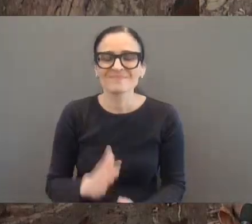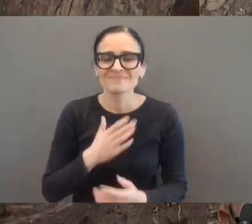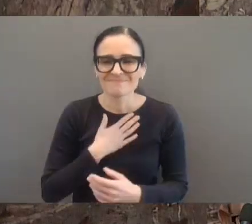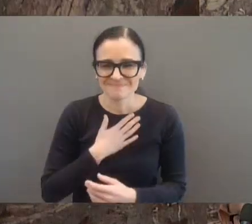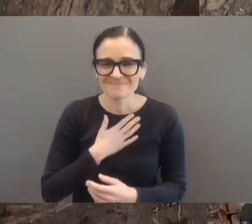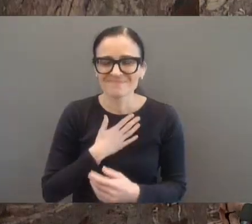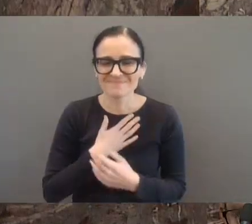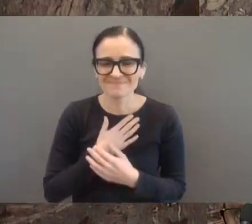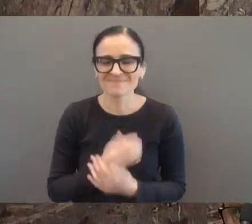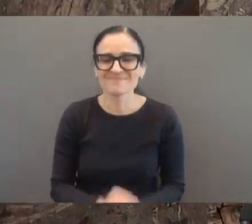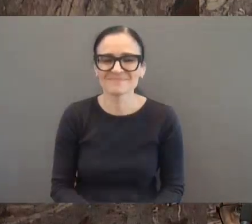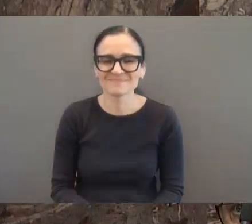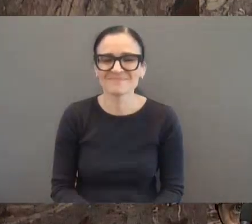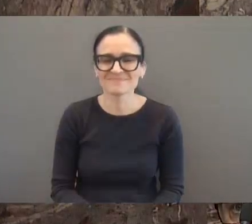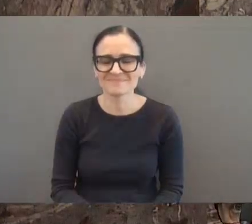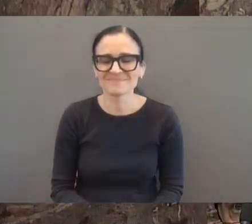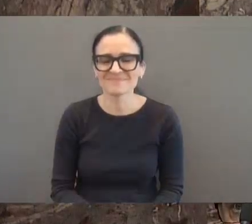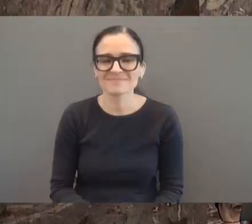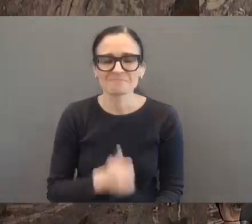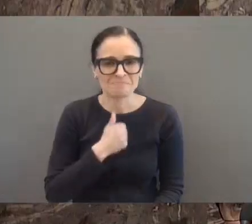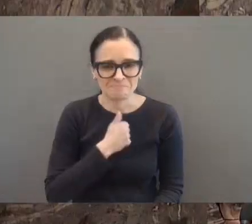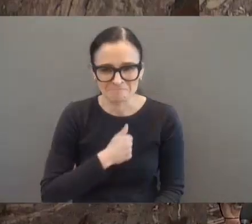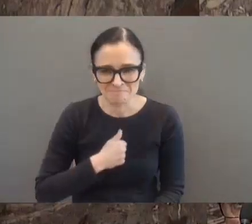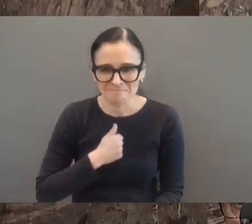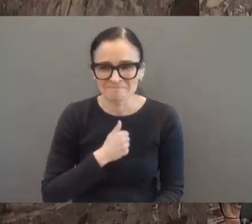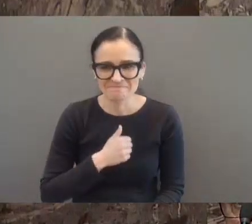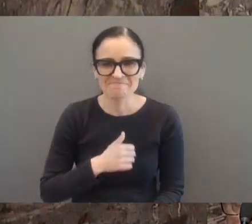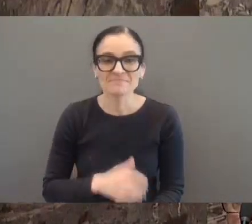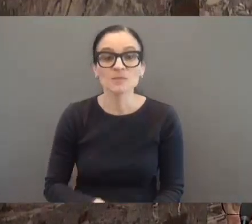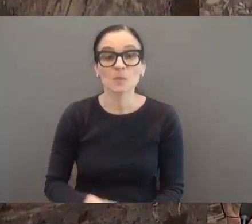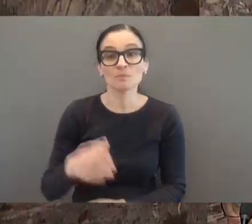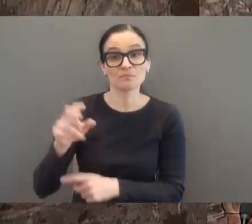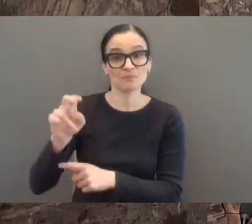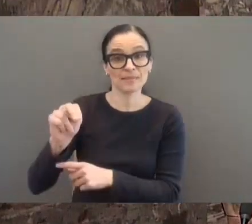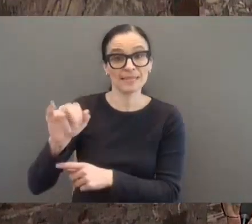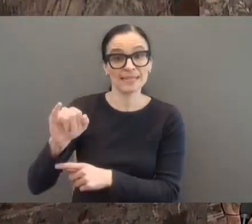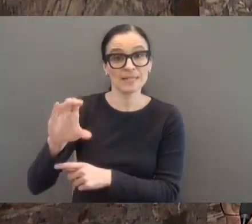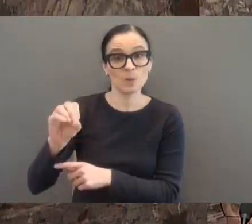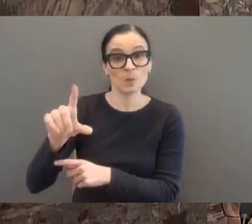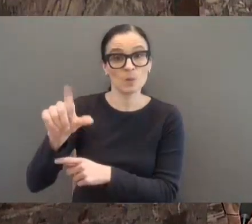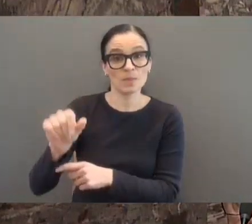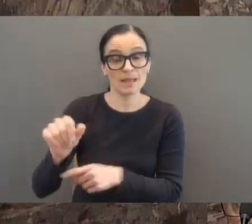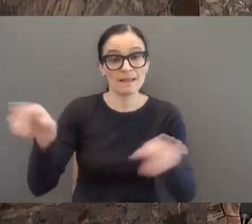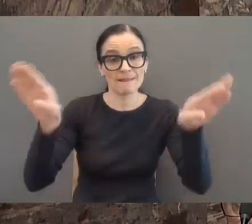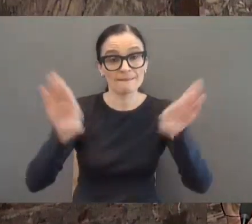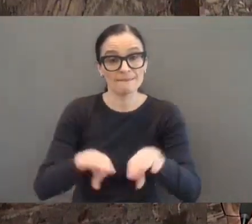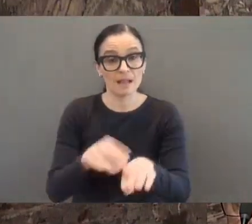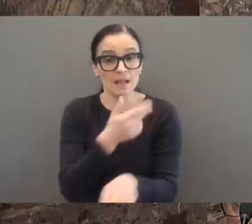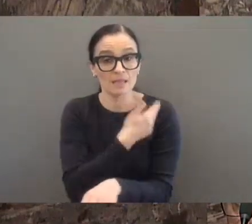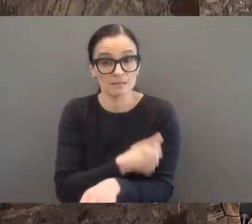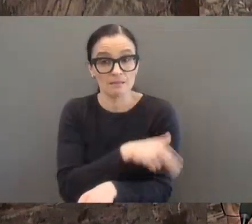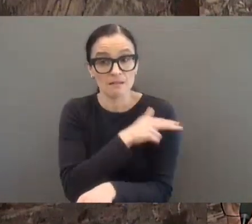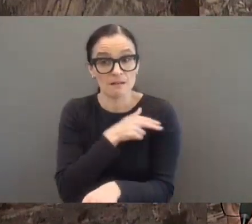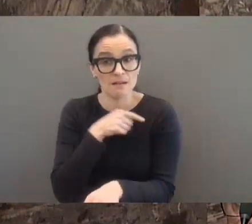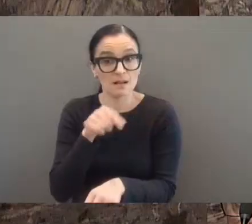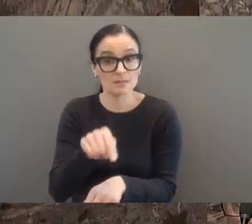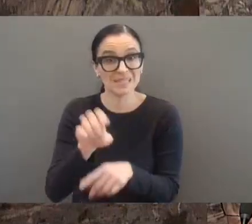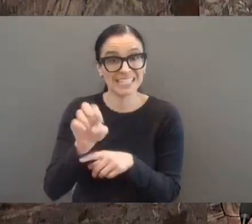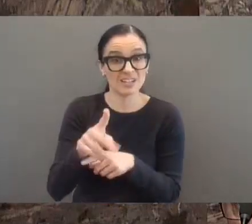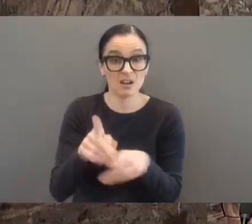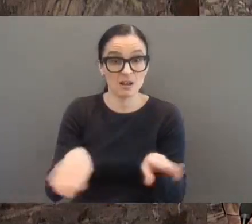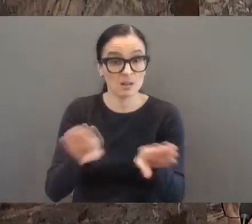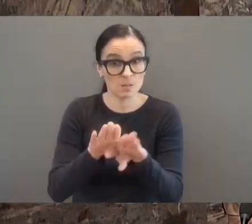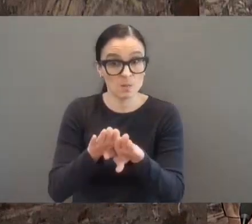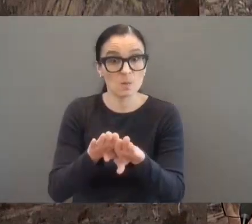Nicola Valley Hospital in my riding, the ER has been closed for over 26 days in this past year. To the Premier, when